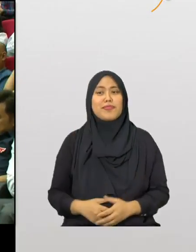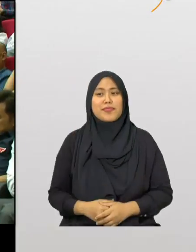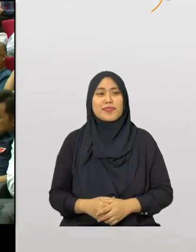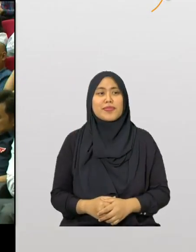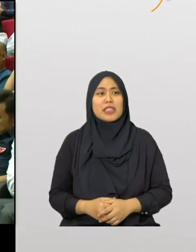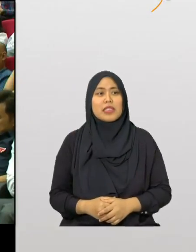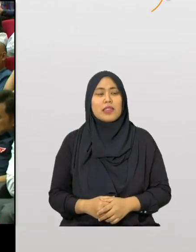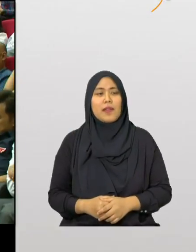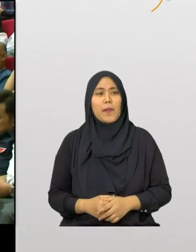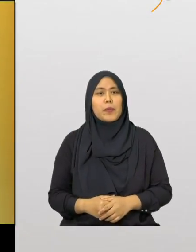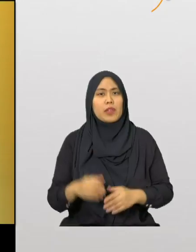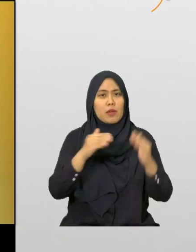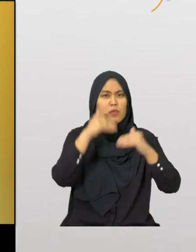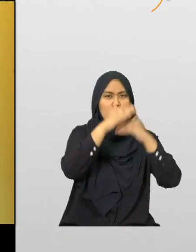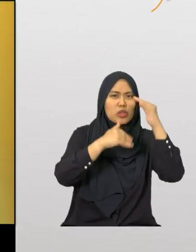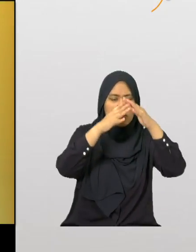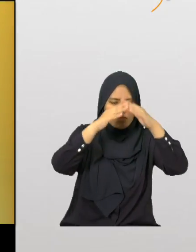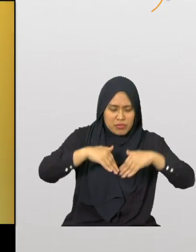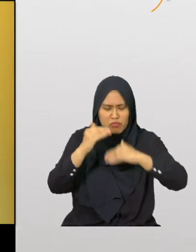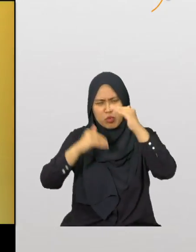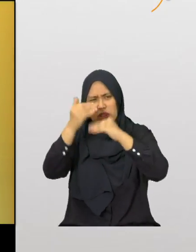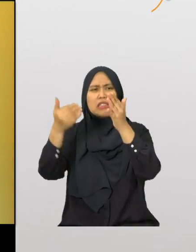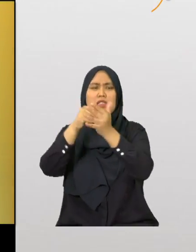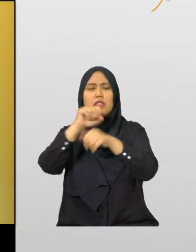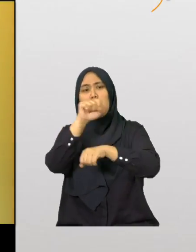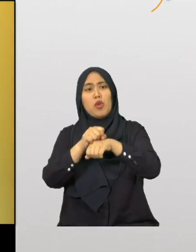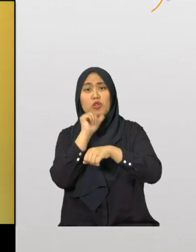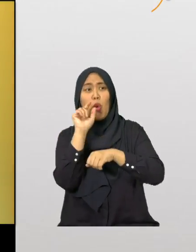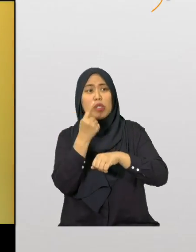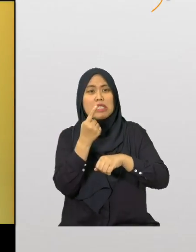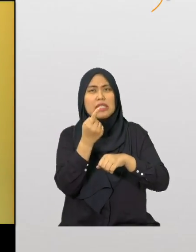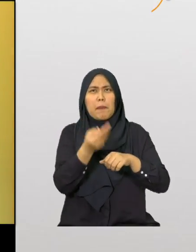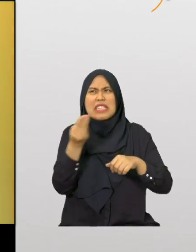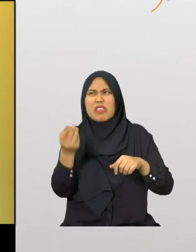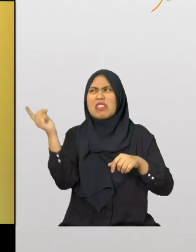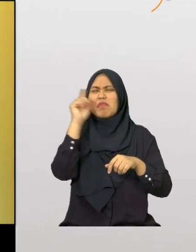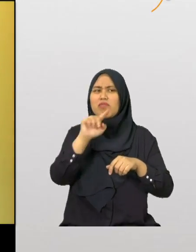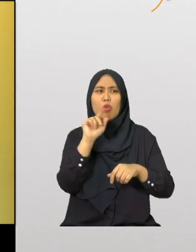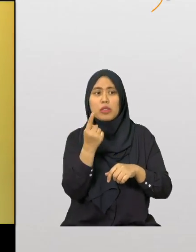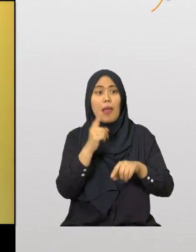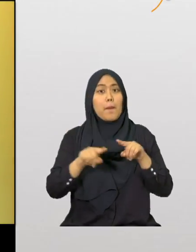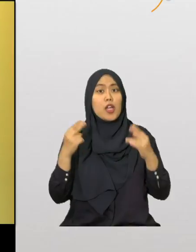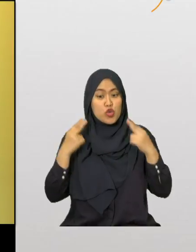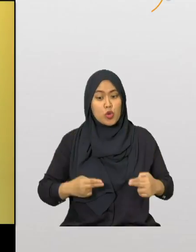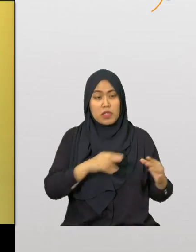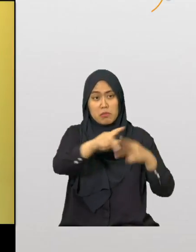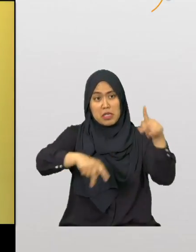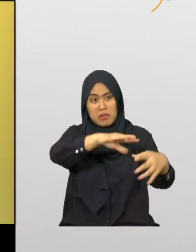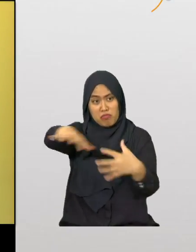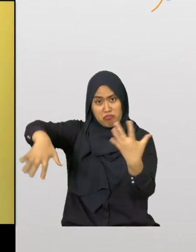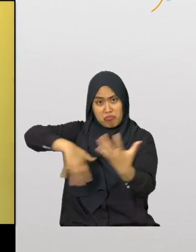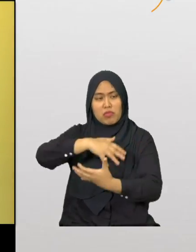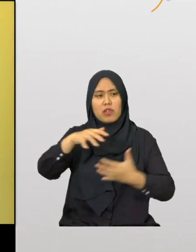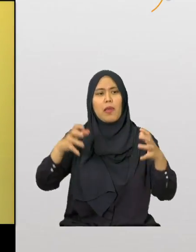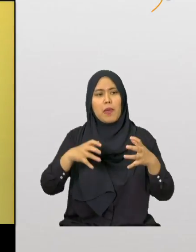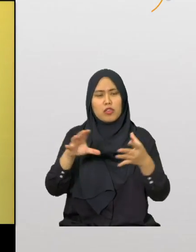Building and rebuilding Singapore is not just about satisfying material needs. The human spirit must flourish